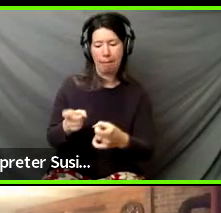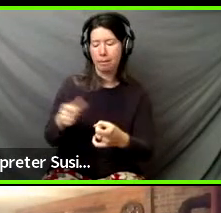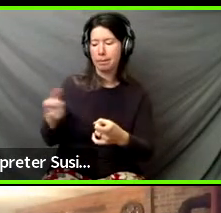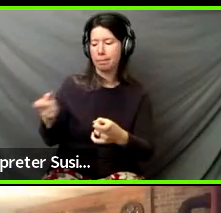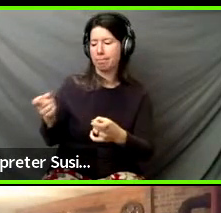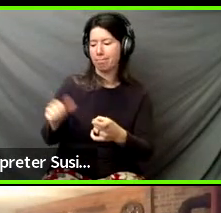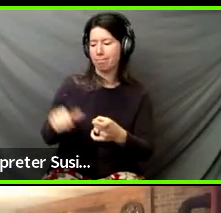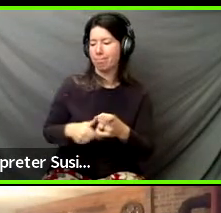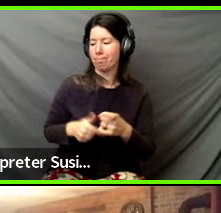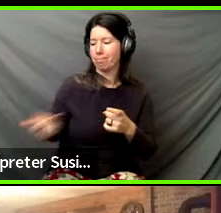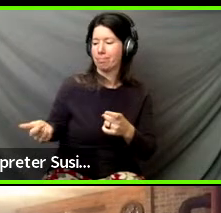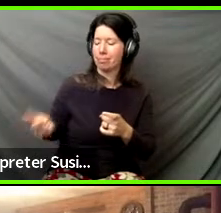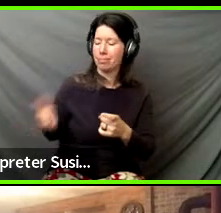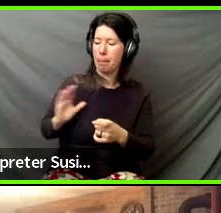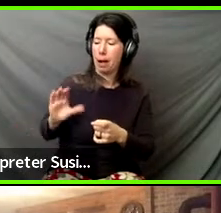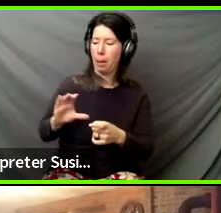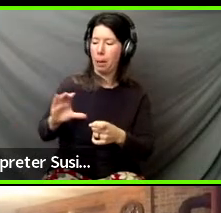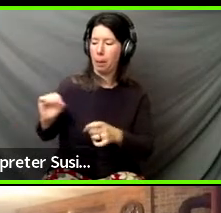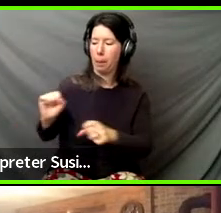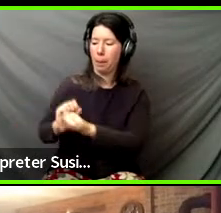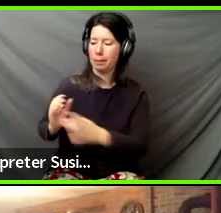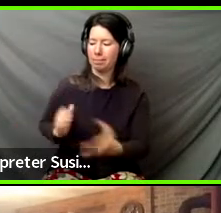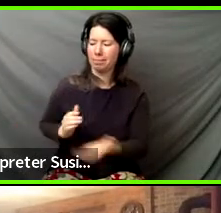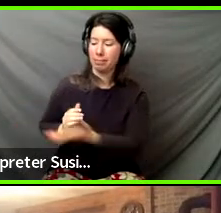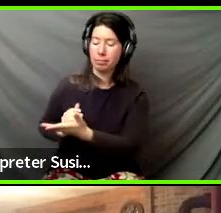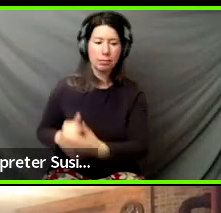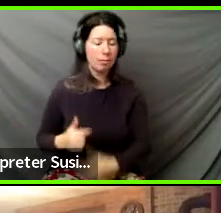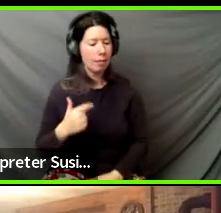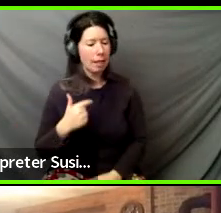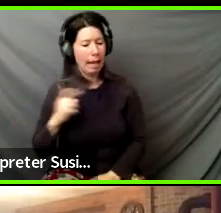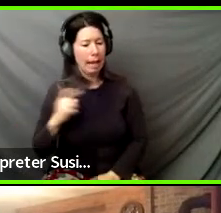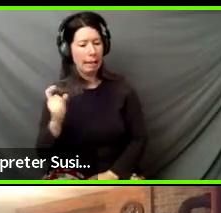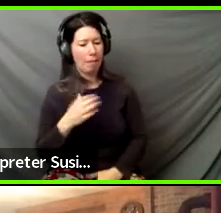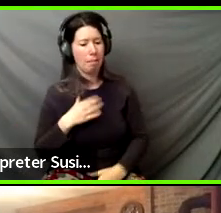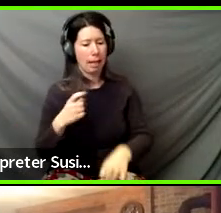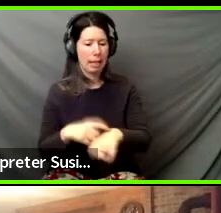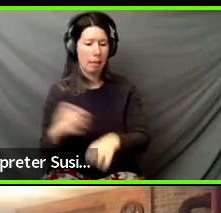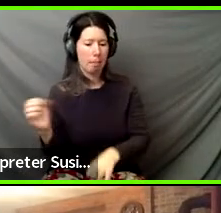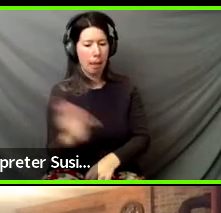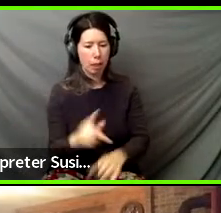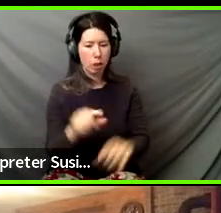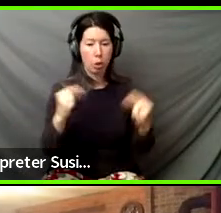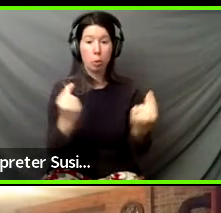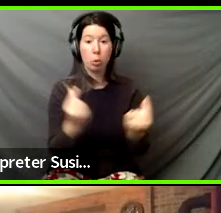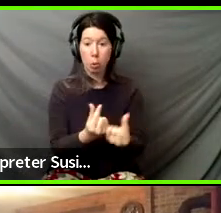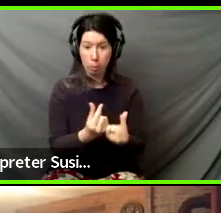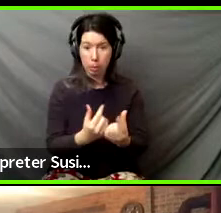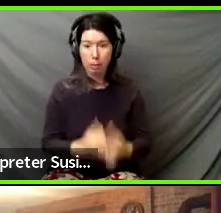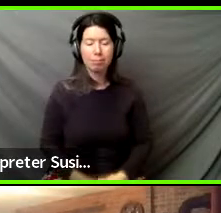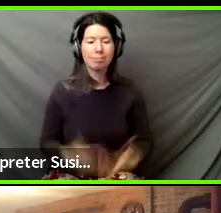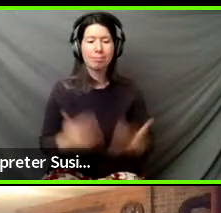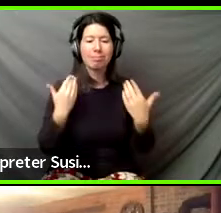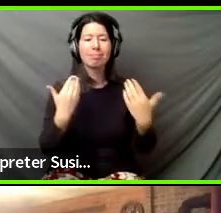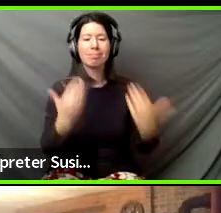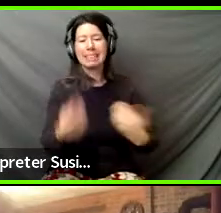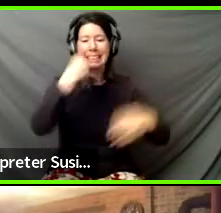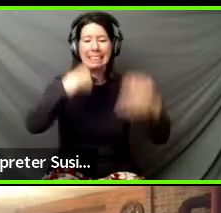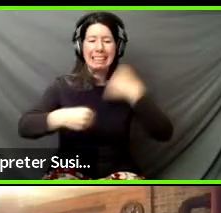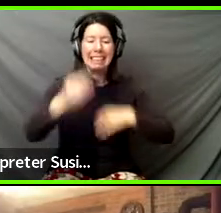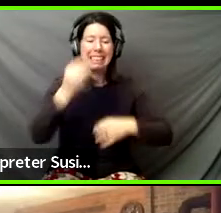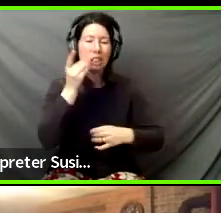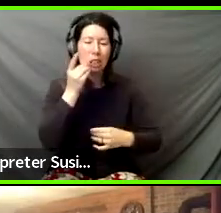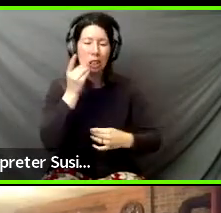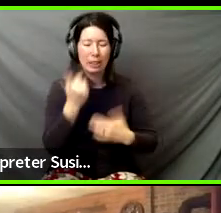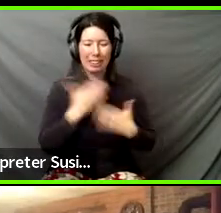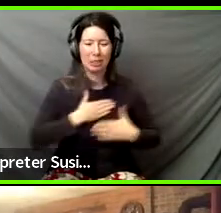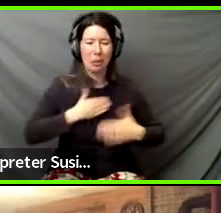Ed. Okay. And I cede my time back to the group. So let's go eat dinner. Have a good evening, okay? Thank